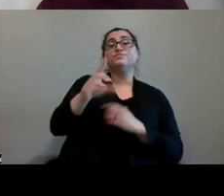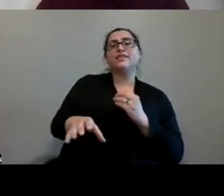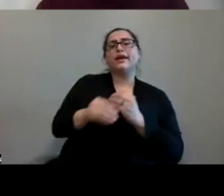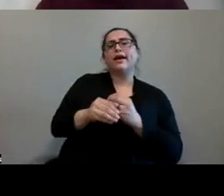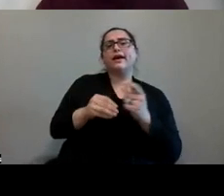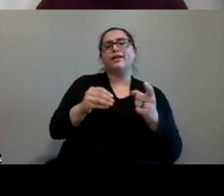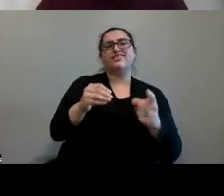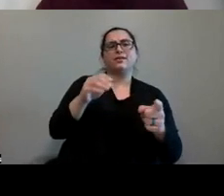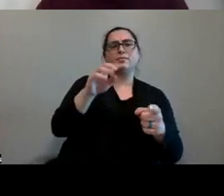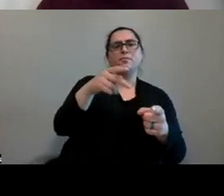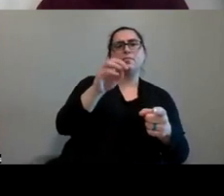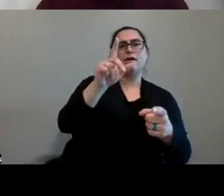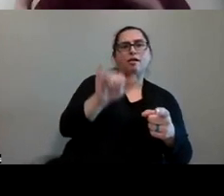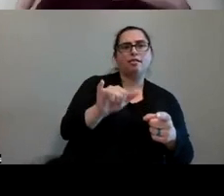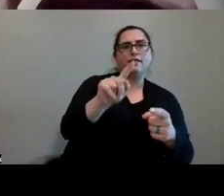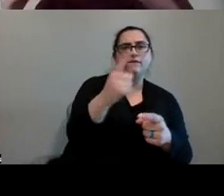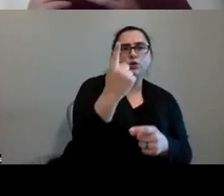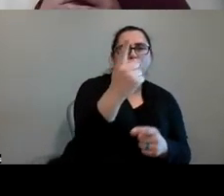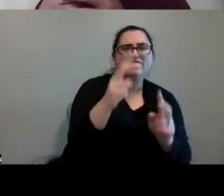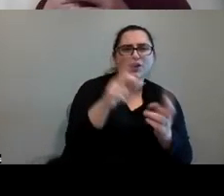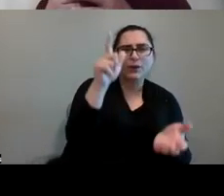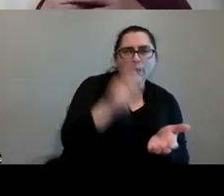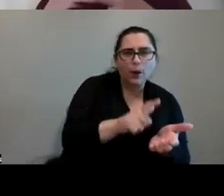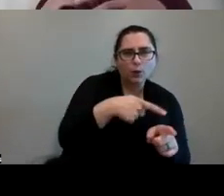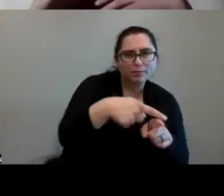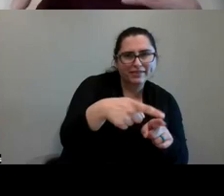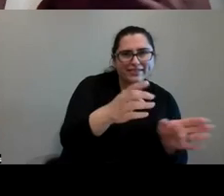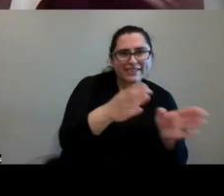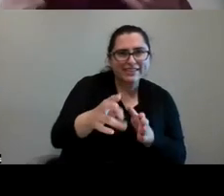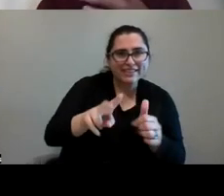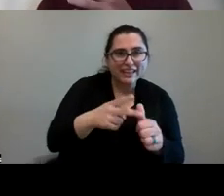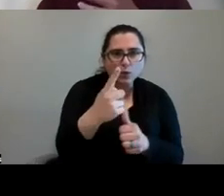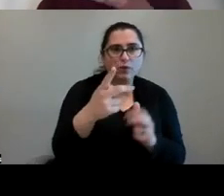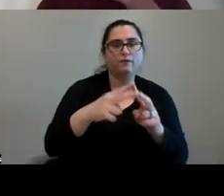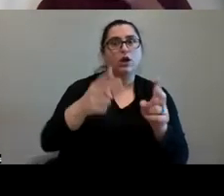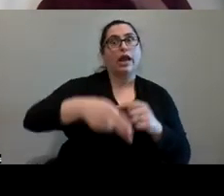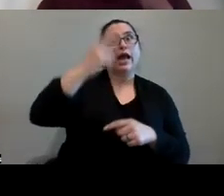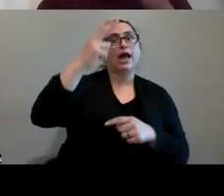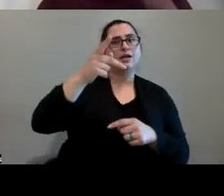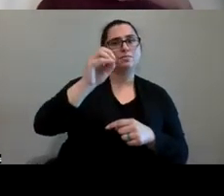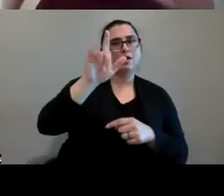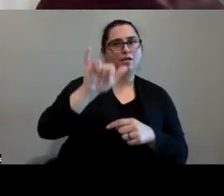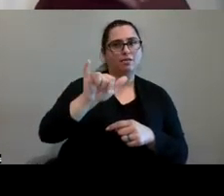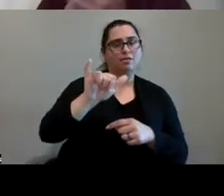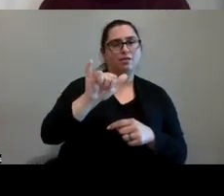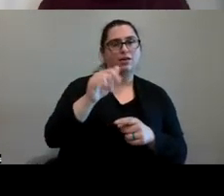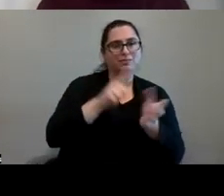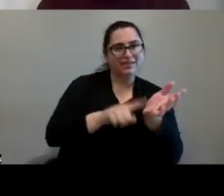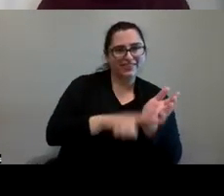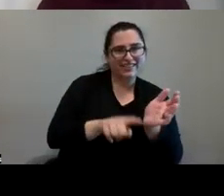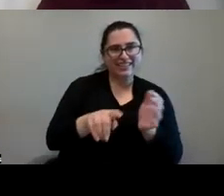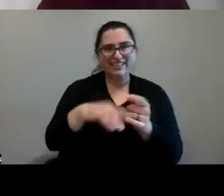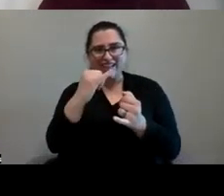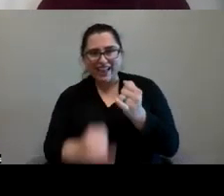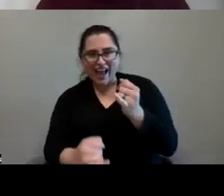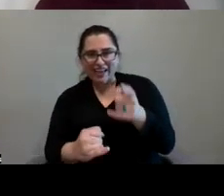polyspecificity. Ixekizumab is a clinical antibody with high polyspecificity, and then 4E10 is a research antibody